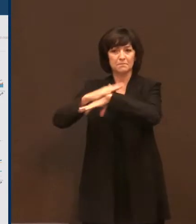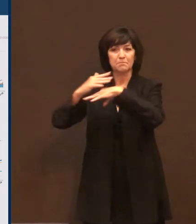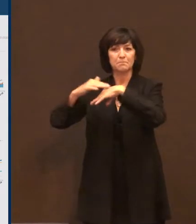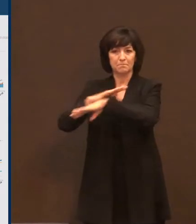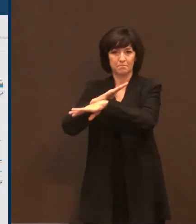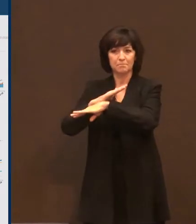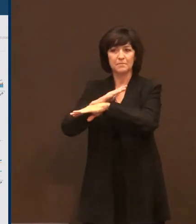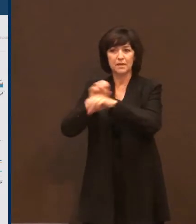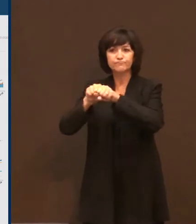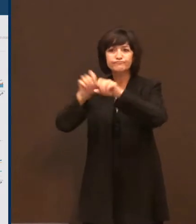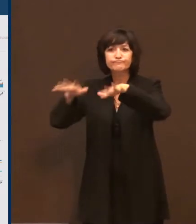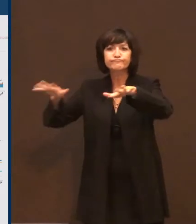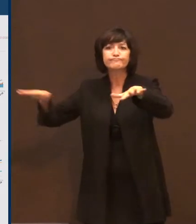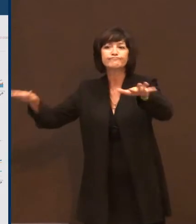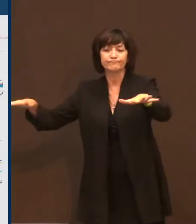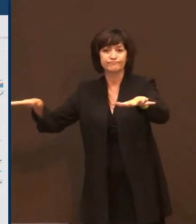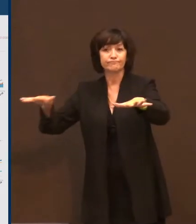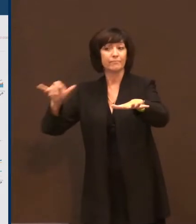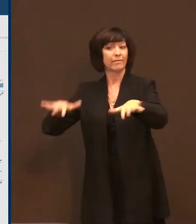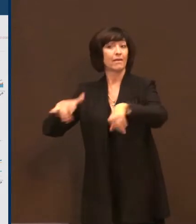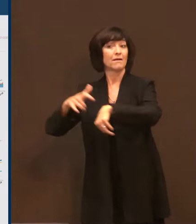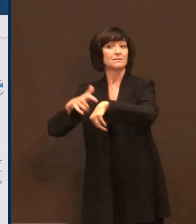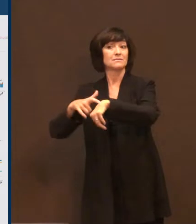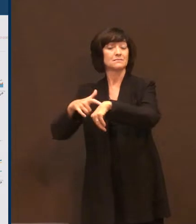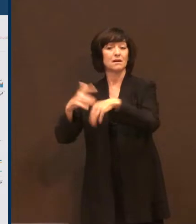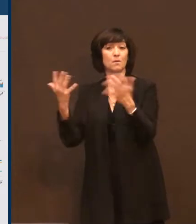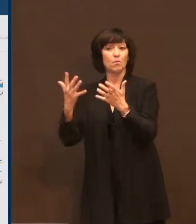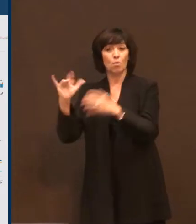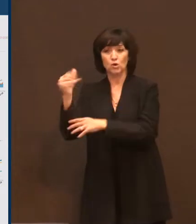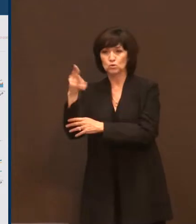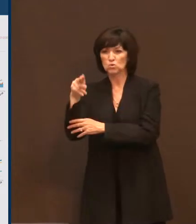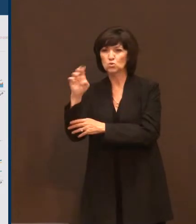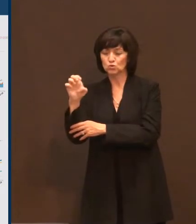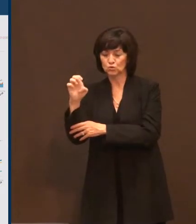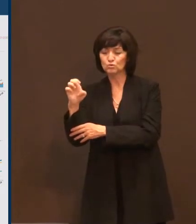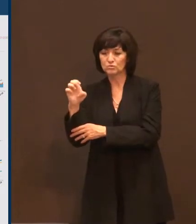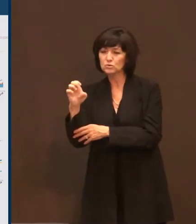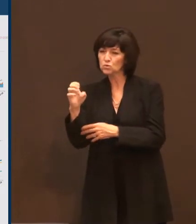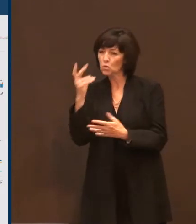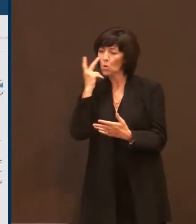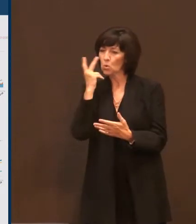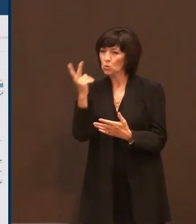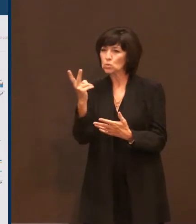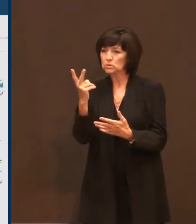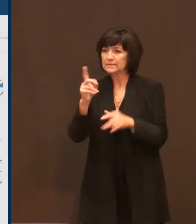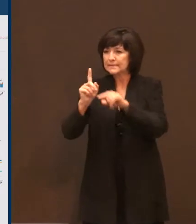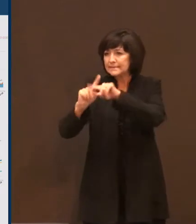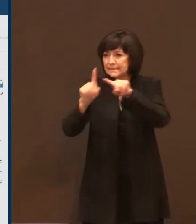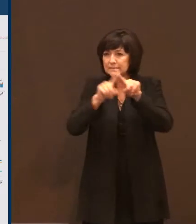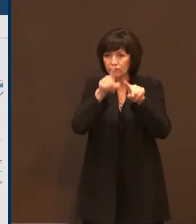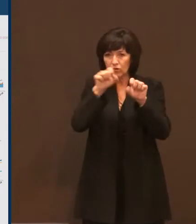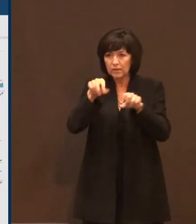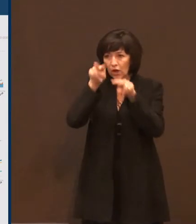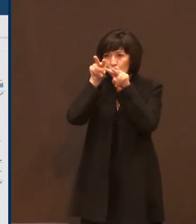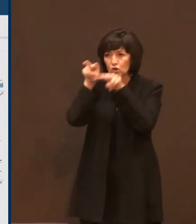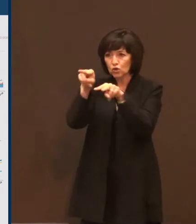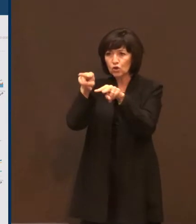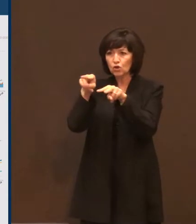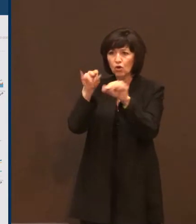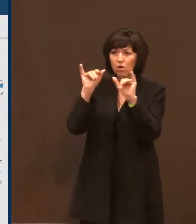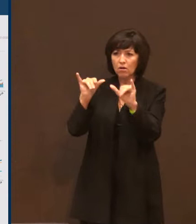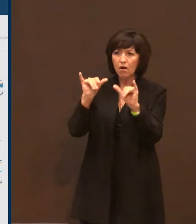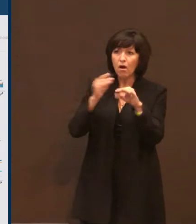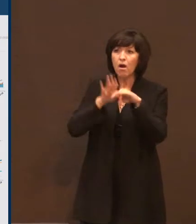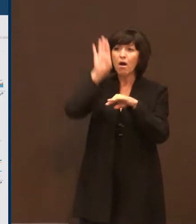hopefully are on the other side of that and trying to push that down. So it gives a really good picture of where we've been. And then as we look